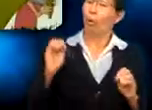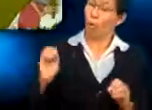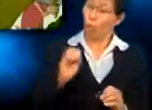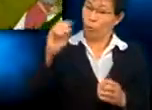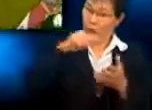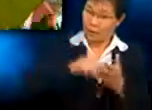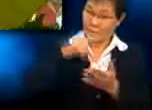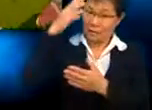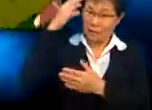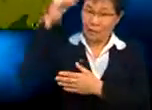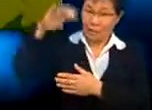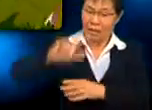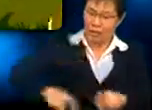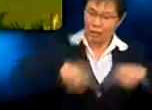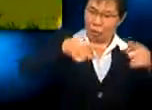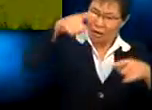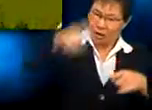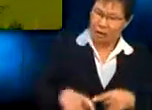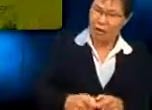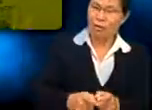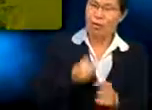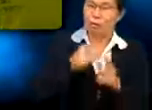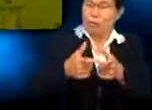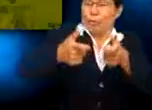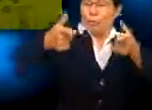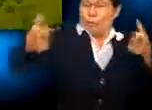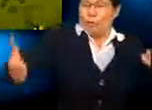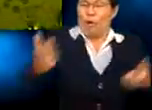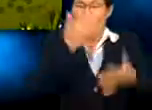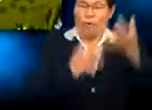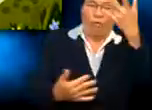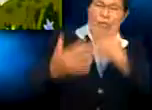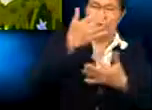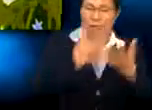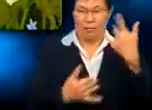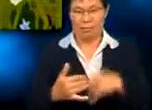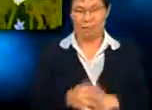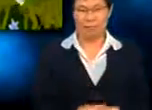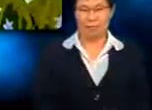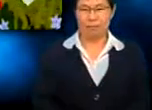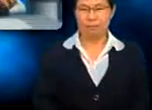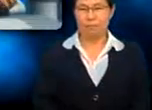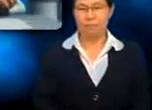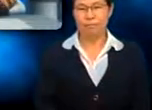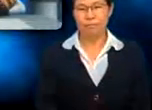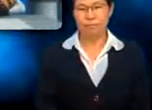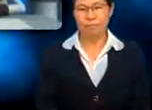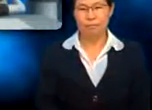Uh-oh, this guy is going to need a really big fire.